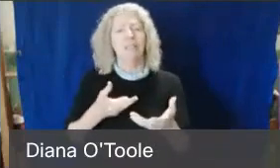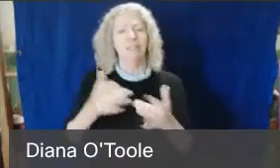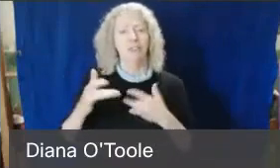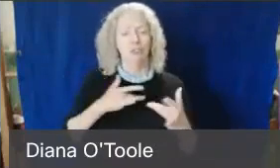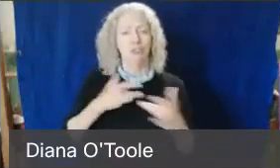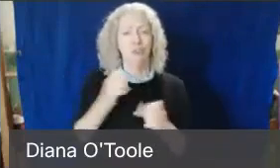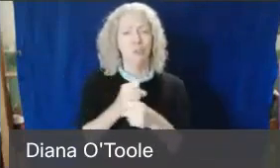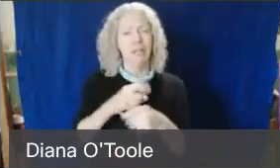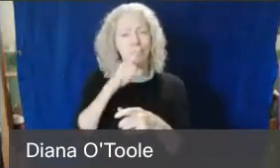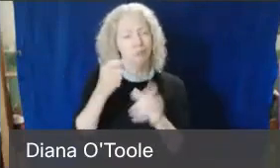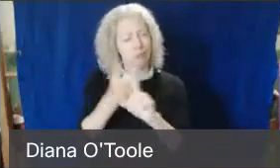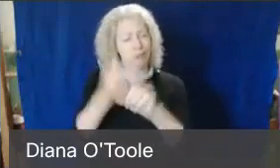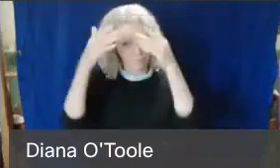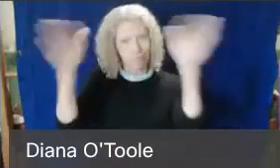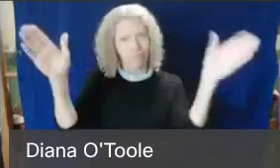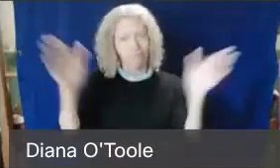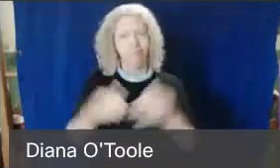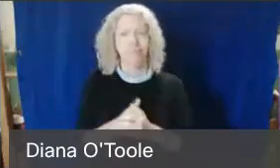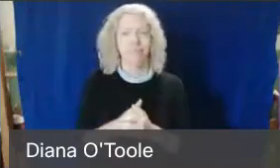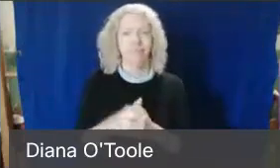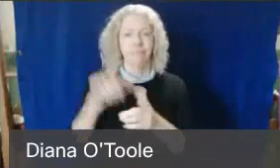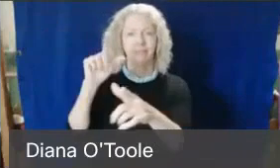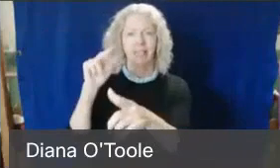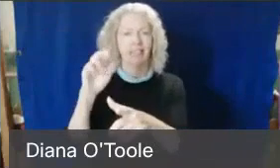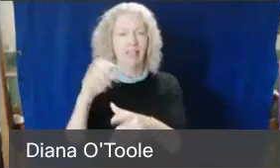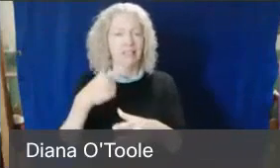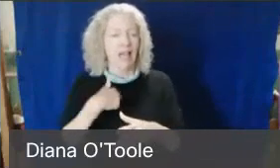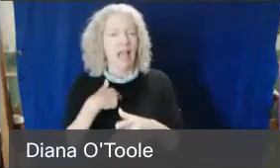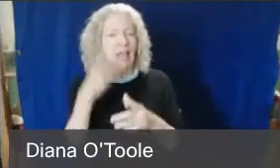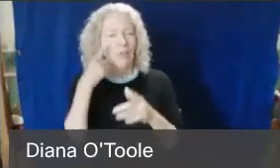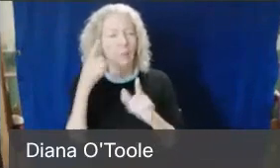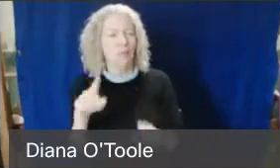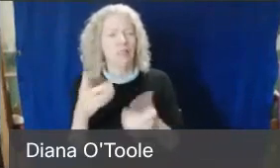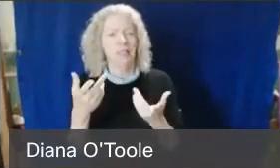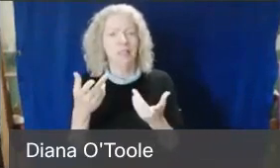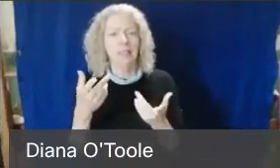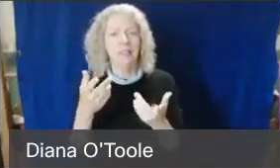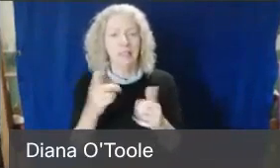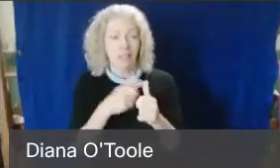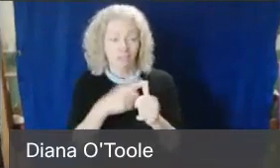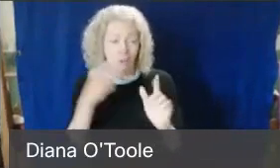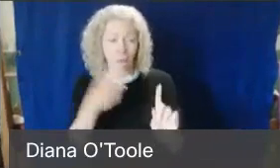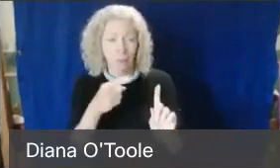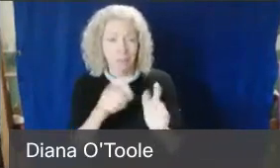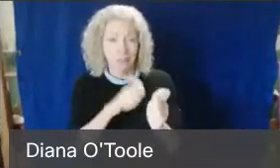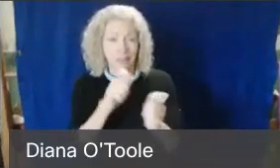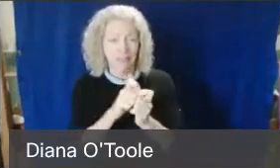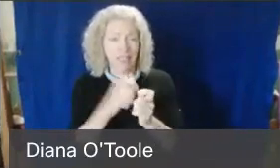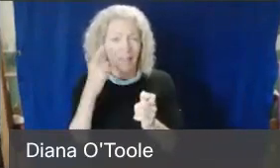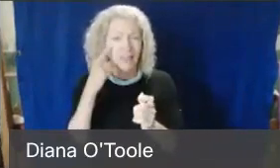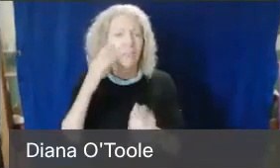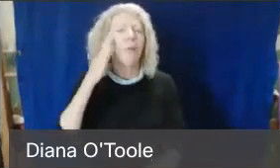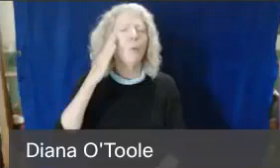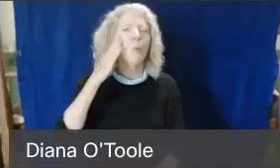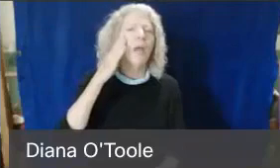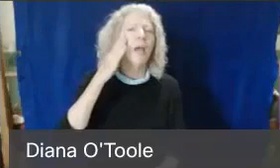going forward about that. I agree. And on the first point in particular, I think being aware of what do the images